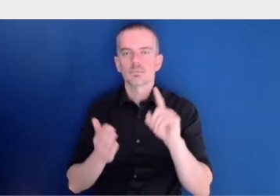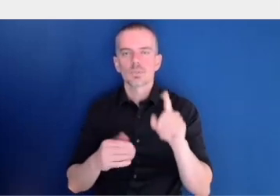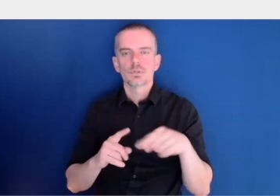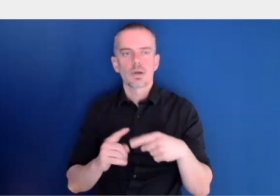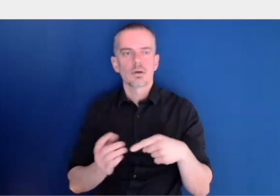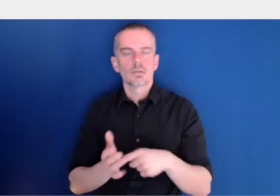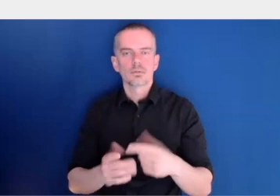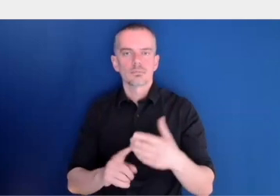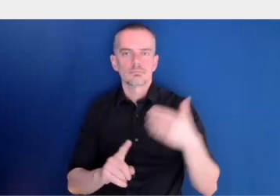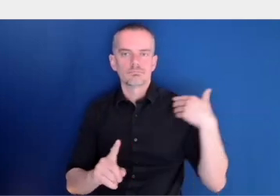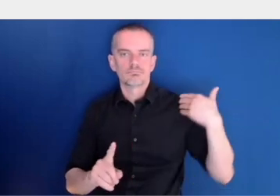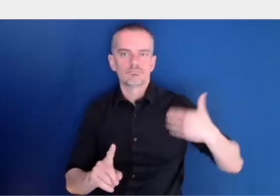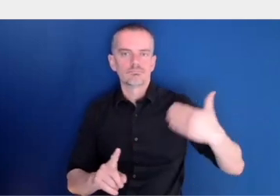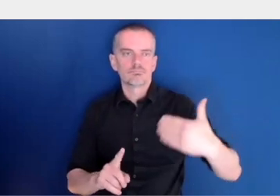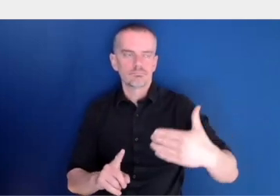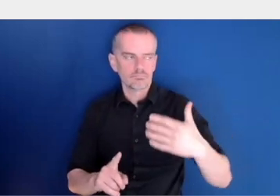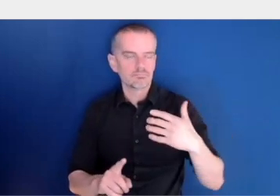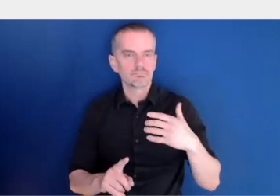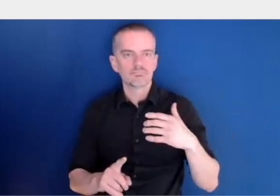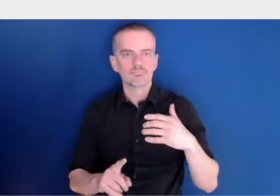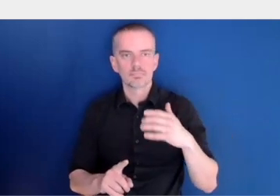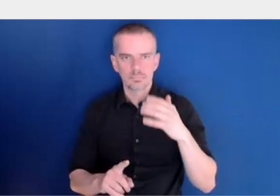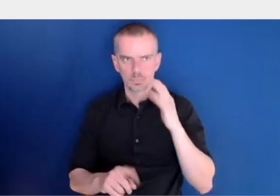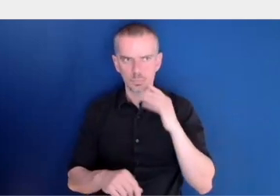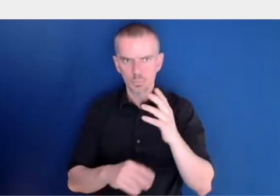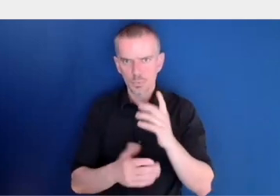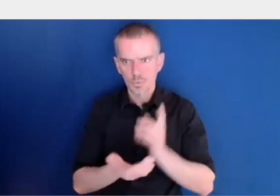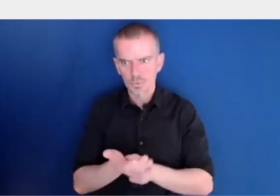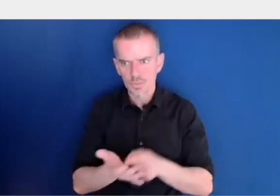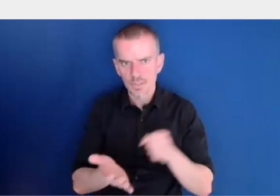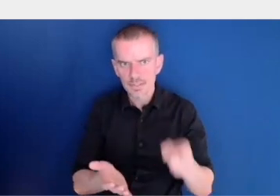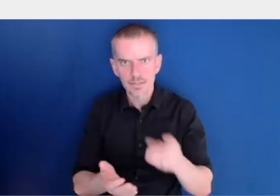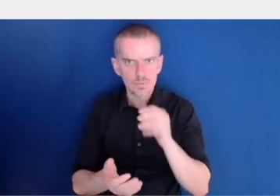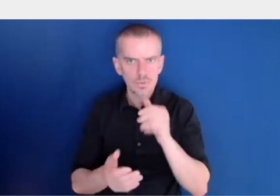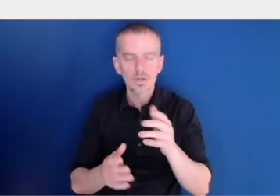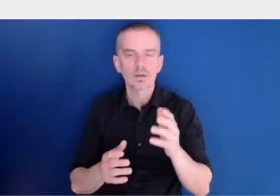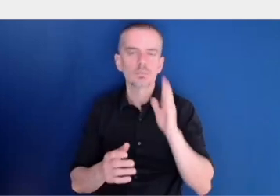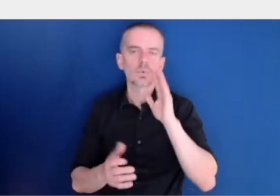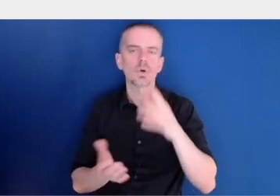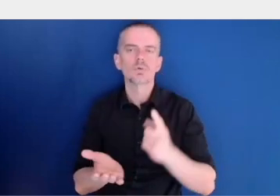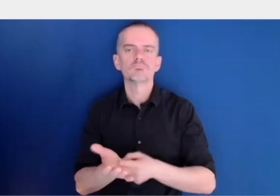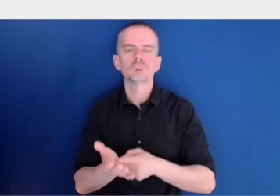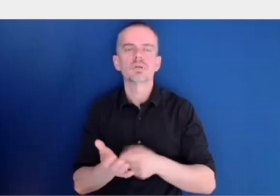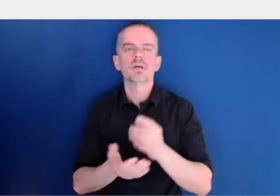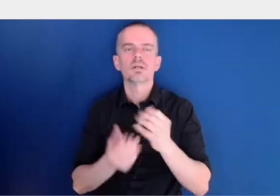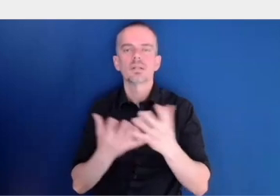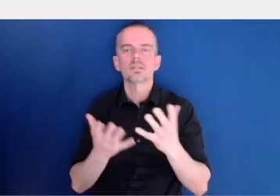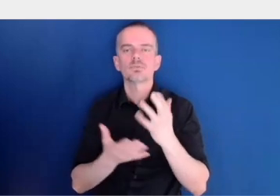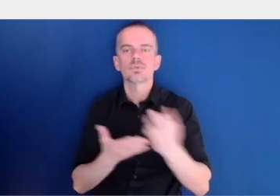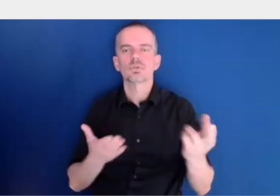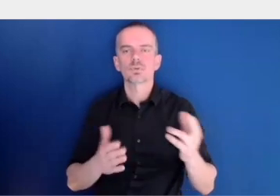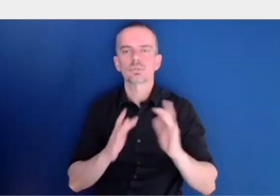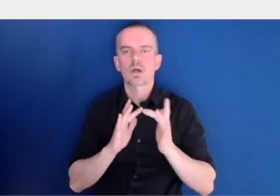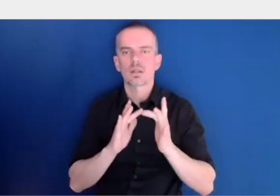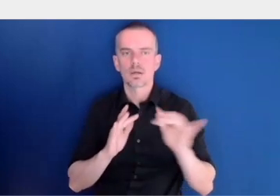over the course of these sessions, whether we would cover this. We'll cover it a little bit. There are a lot of, resources online too that